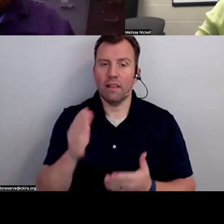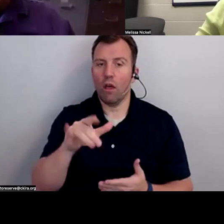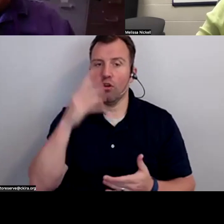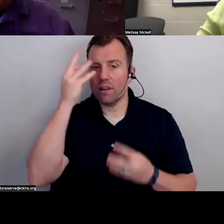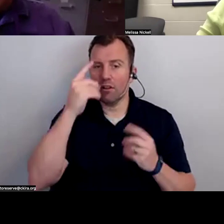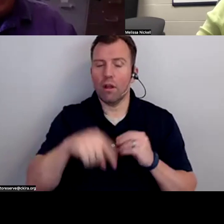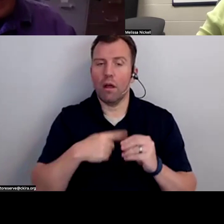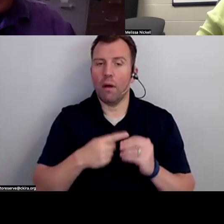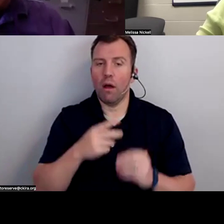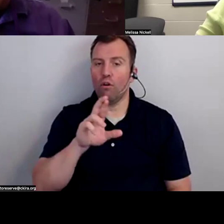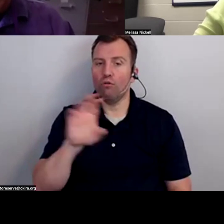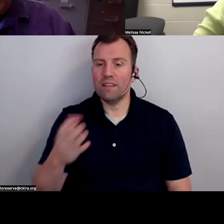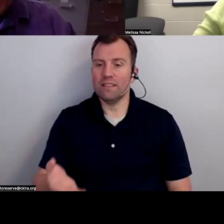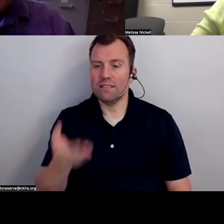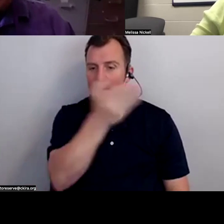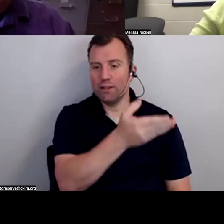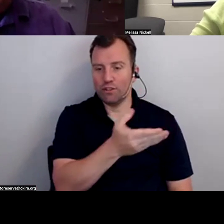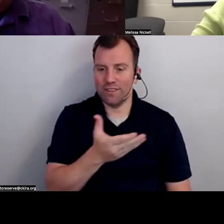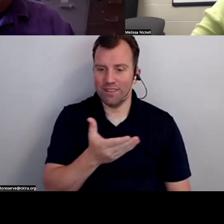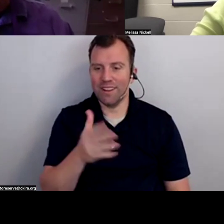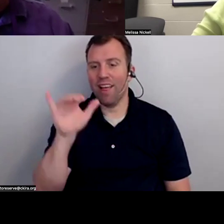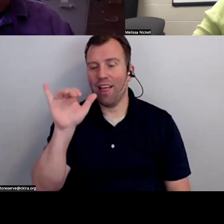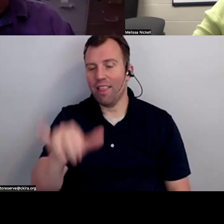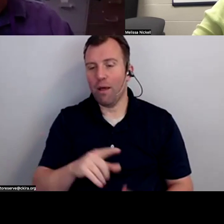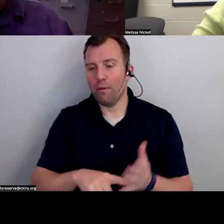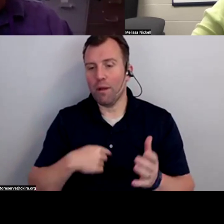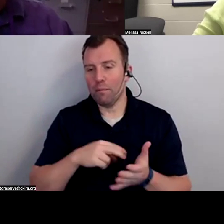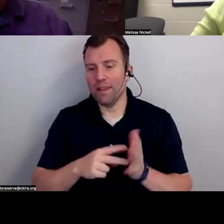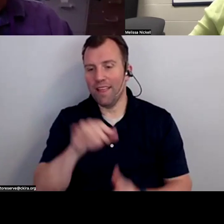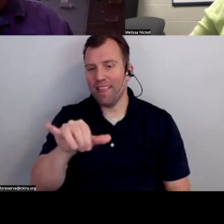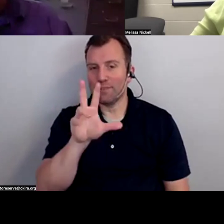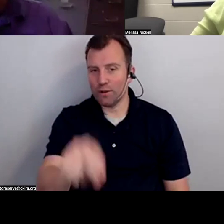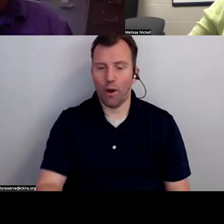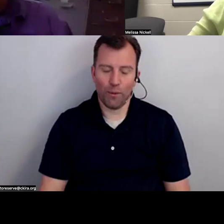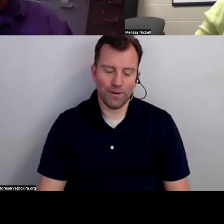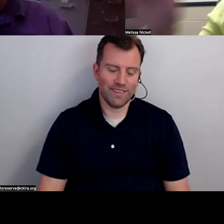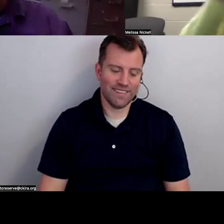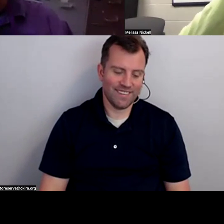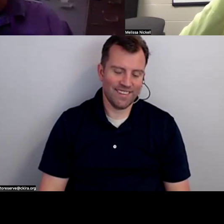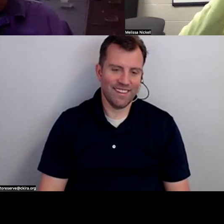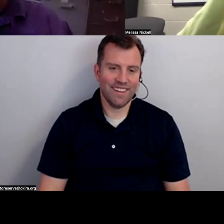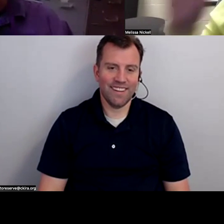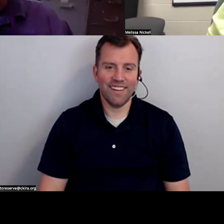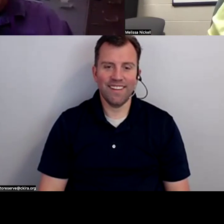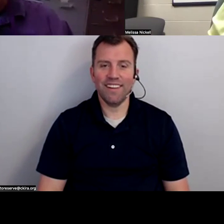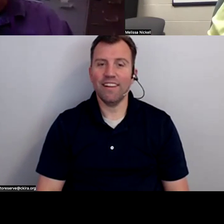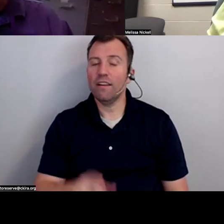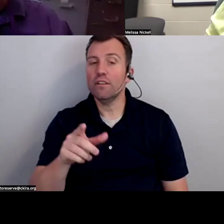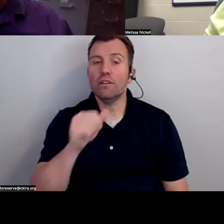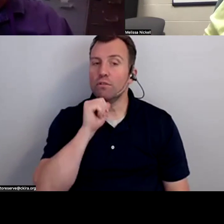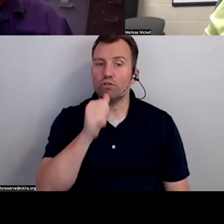consider resubmission. That's what I mean by it. That's a no. So, but again, you know, so don't try